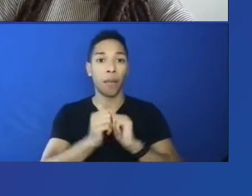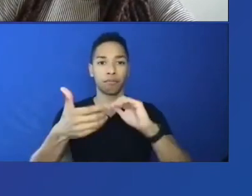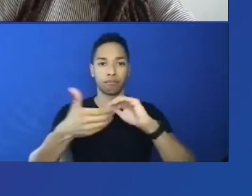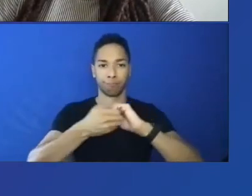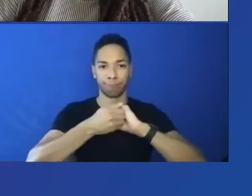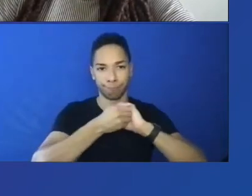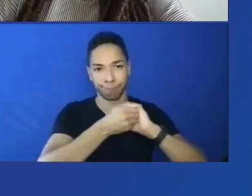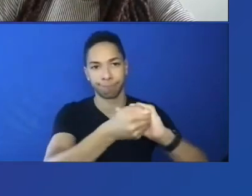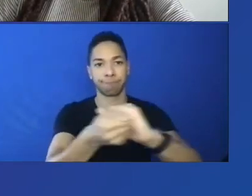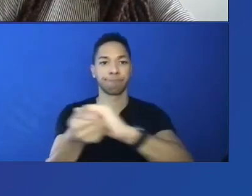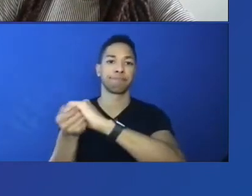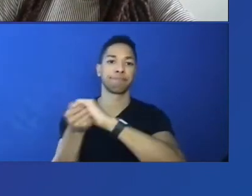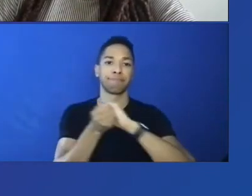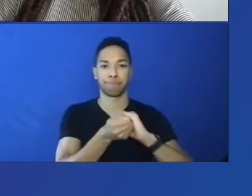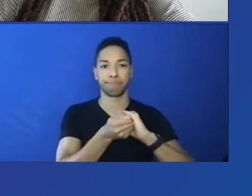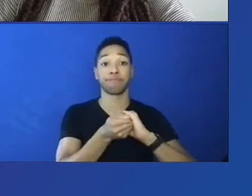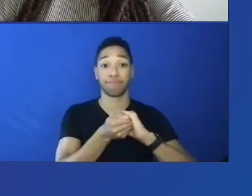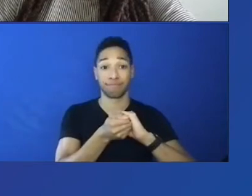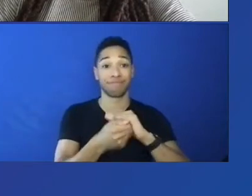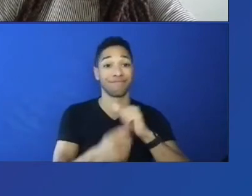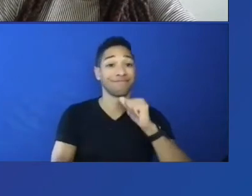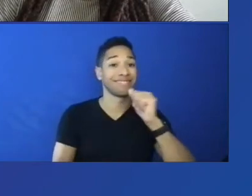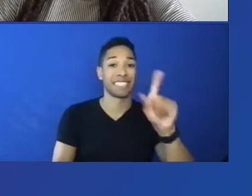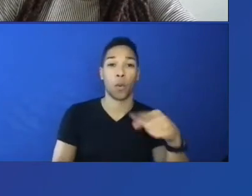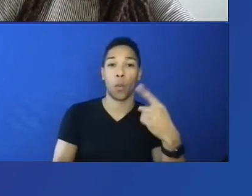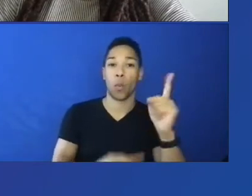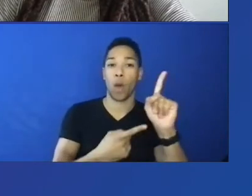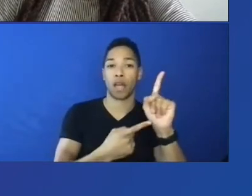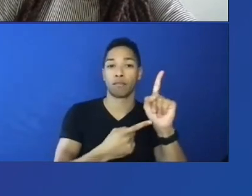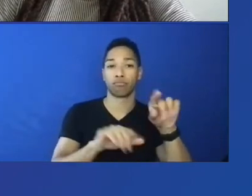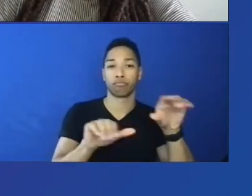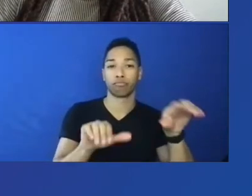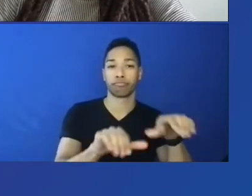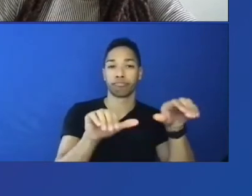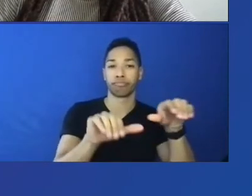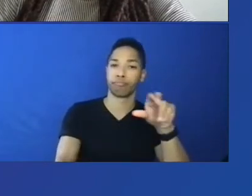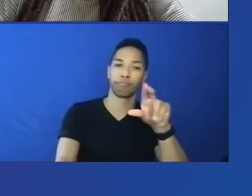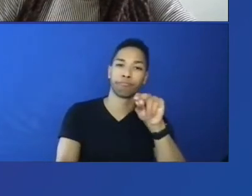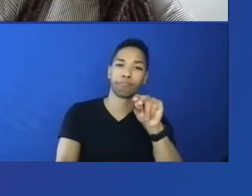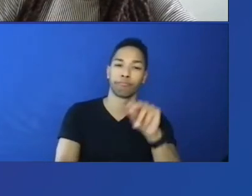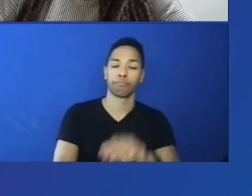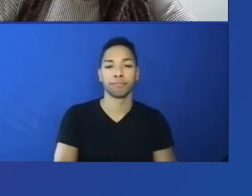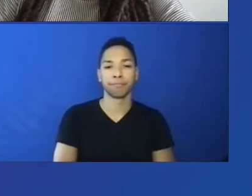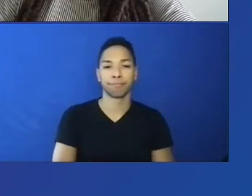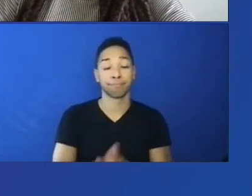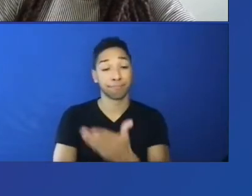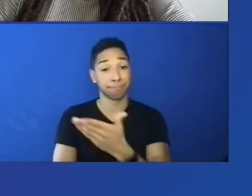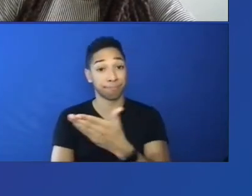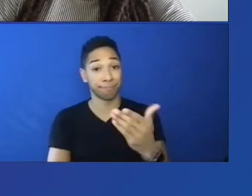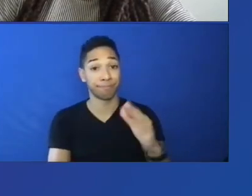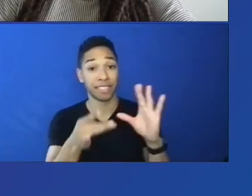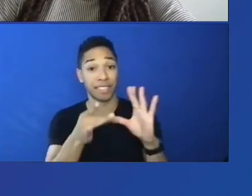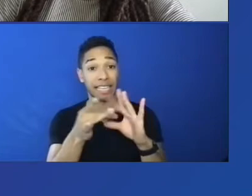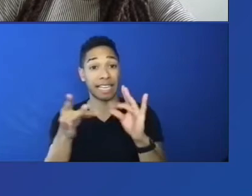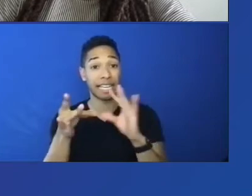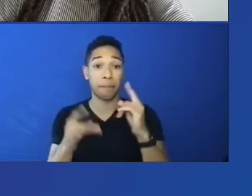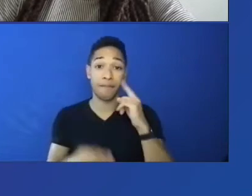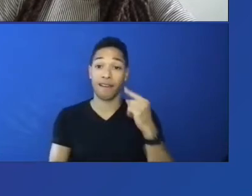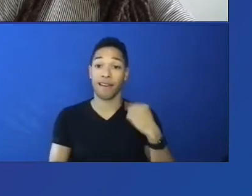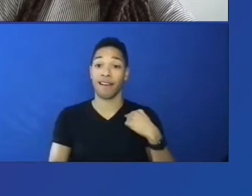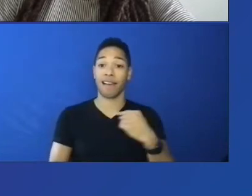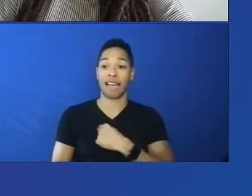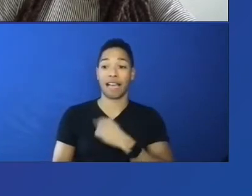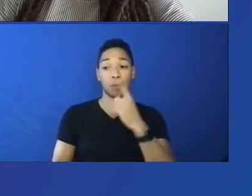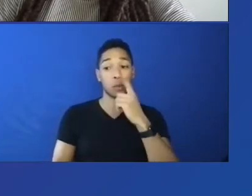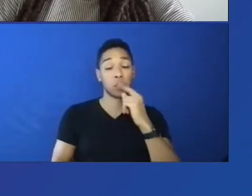just this one person, right? Does anybody have any comment about, for some of us who